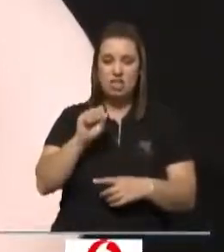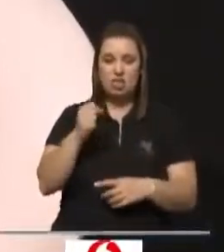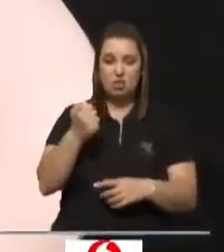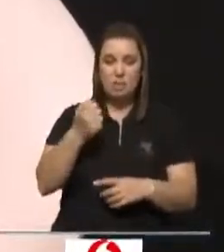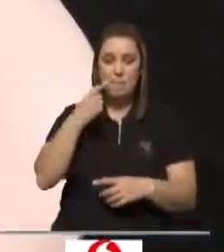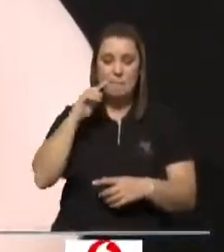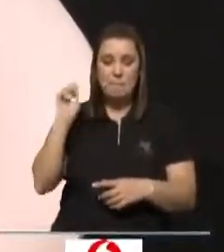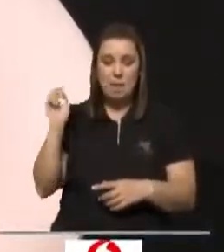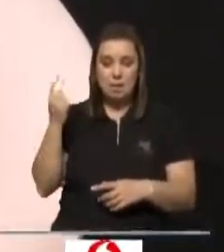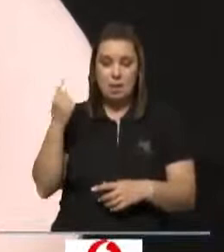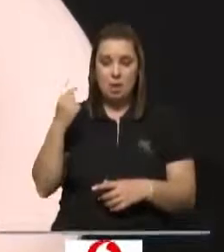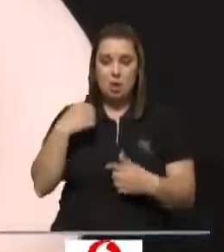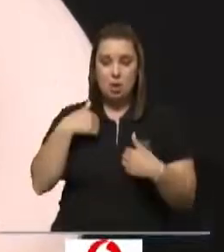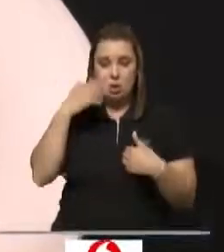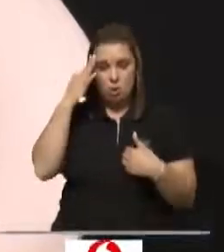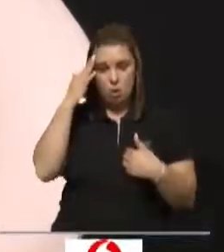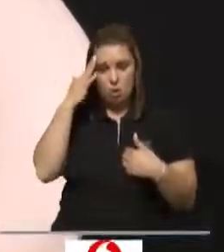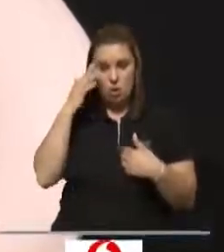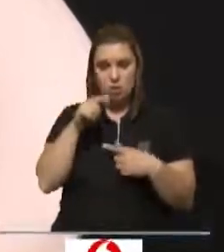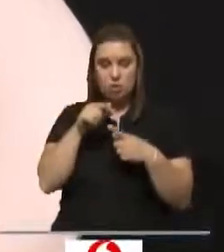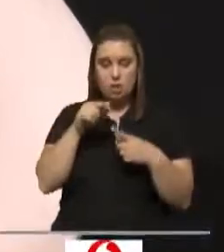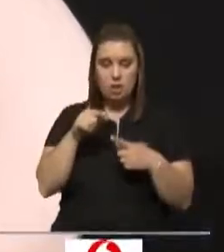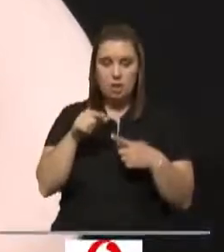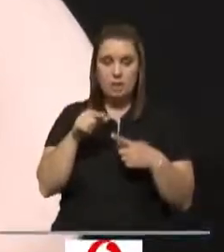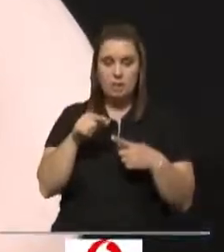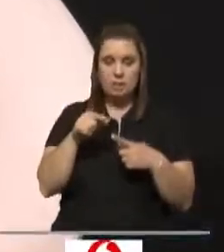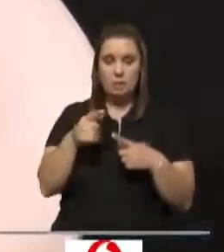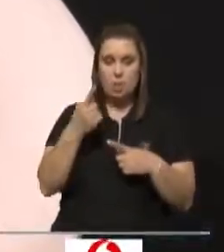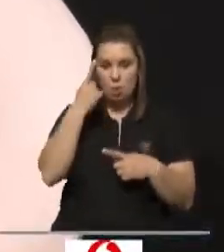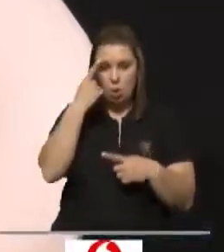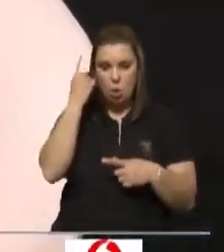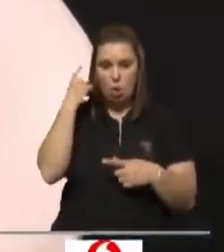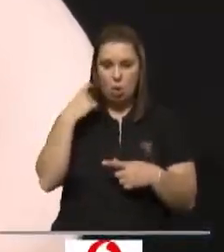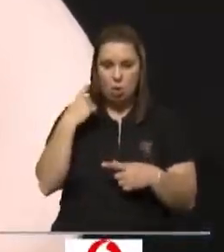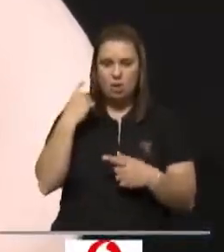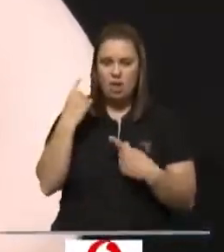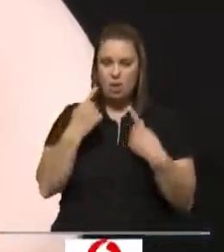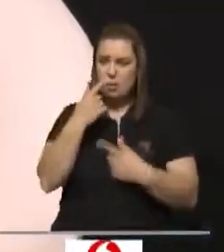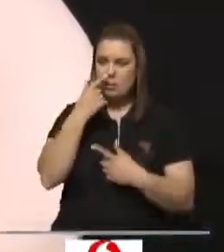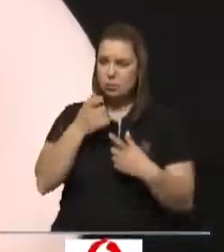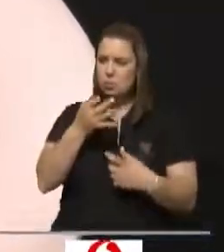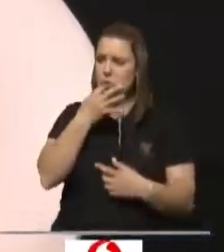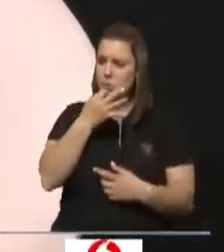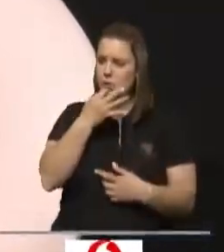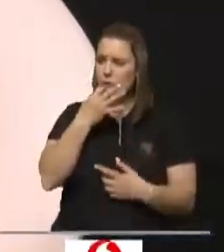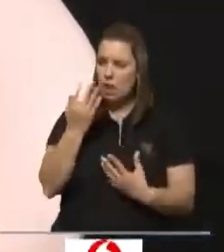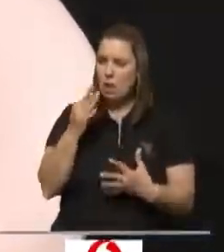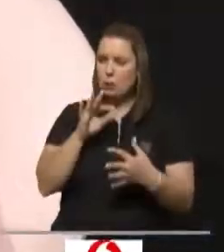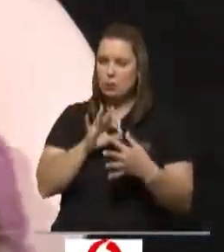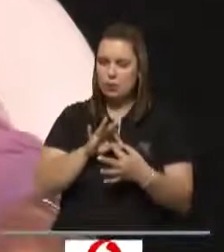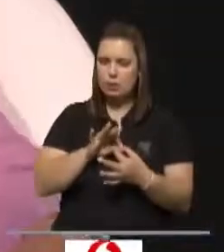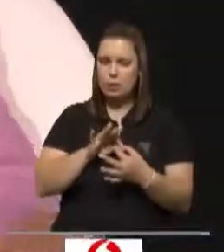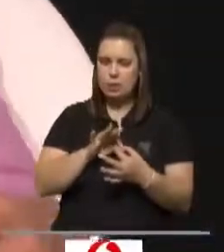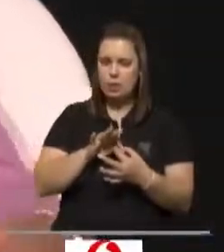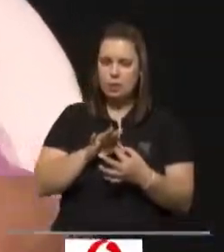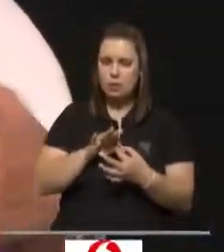had they launched 5Gs before. And I think that yesterday, a number of speakers talked about the fact